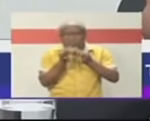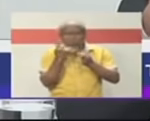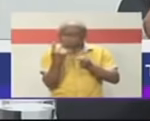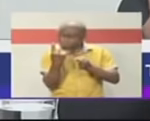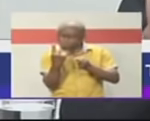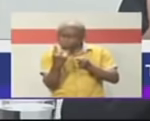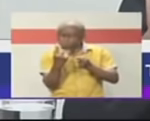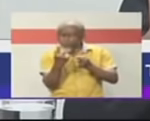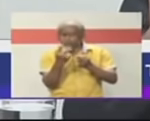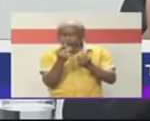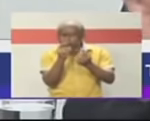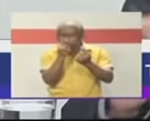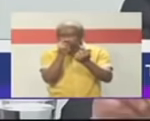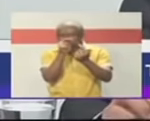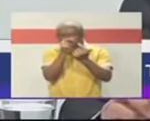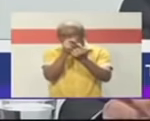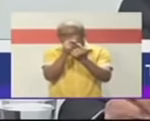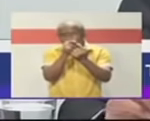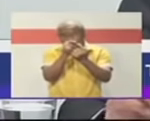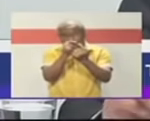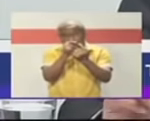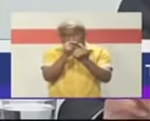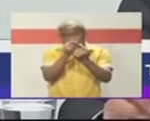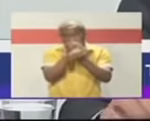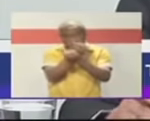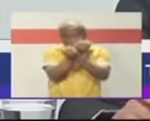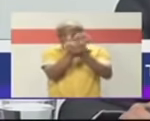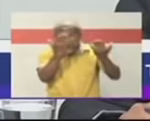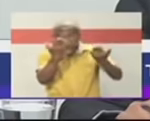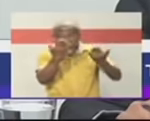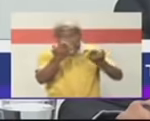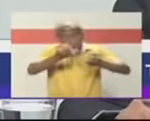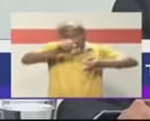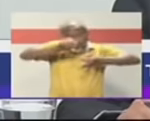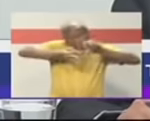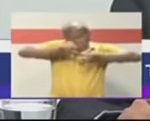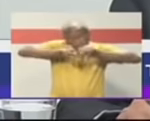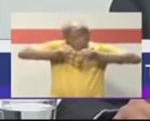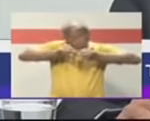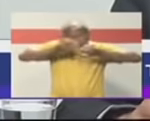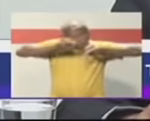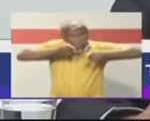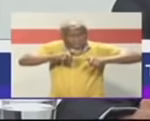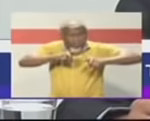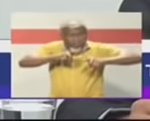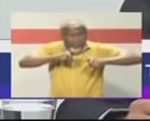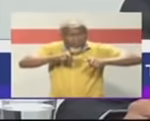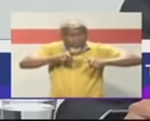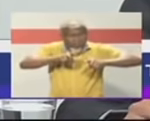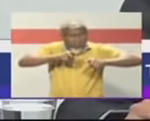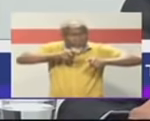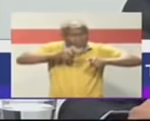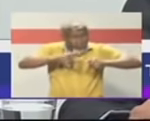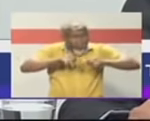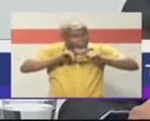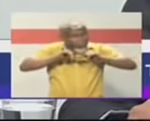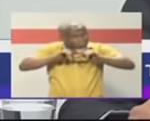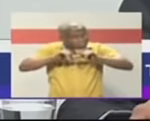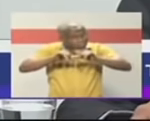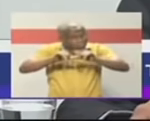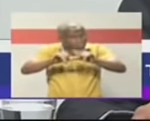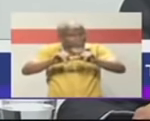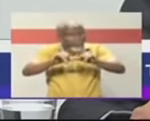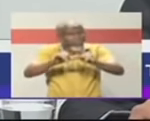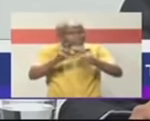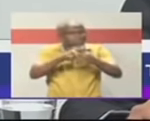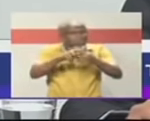It's a data point which, if it becomes a trend, will place Trinidad and Tobago's